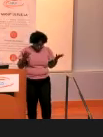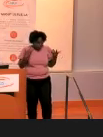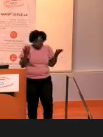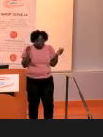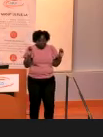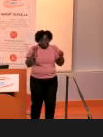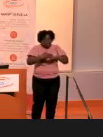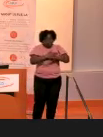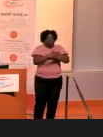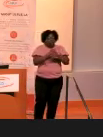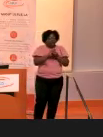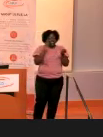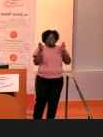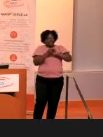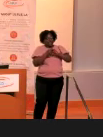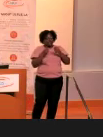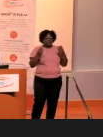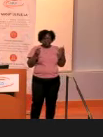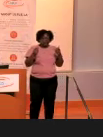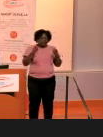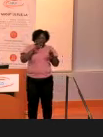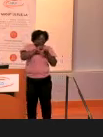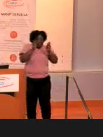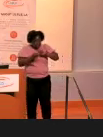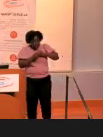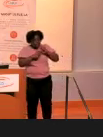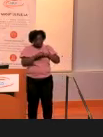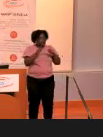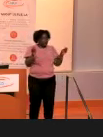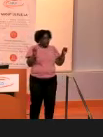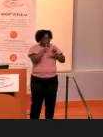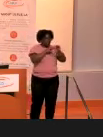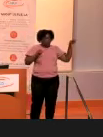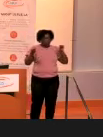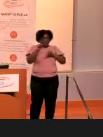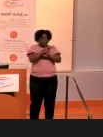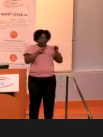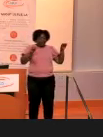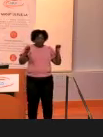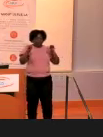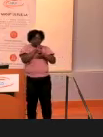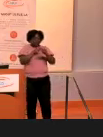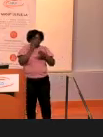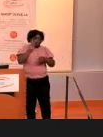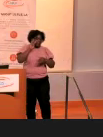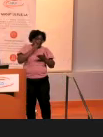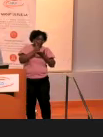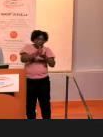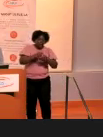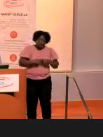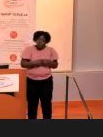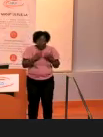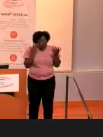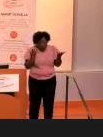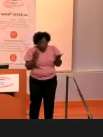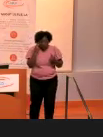at, switch to the other one. So switch the calcineurin inhibitor to belimumab or vice versa. Or think